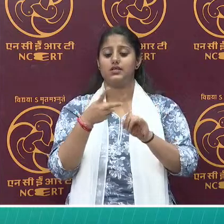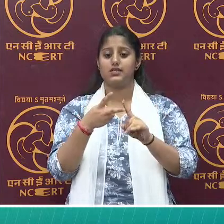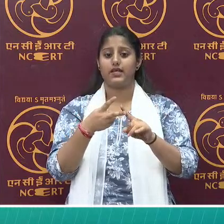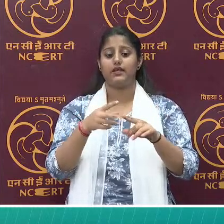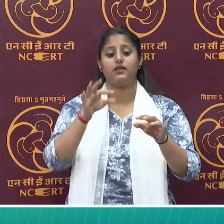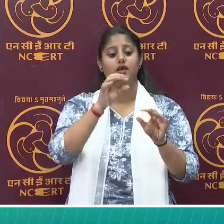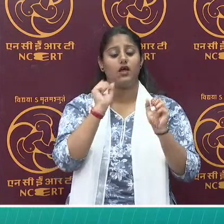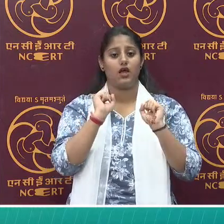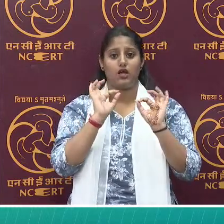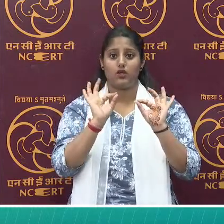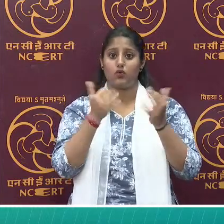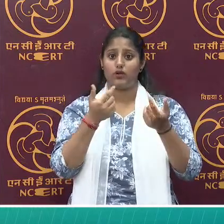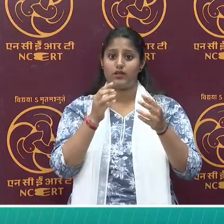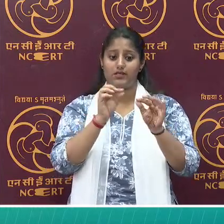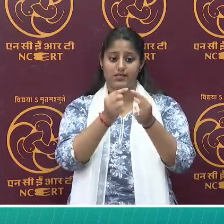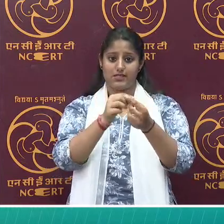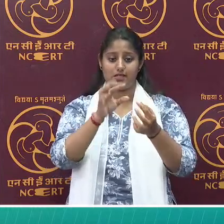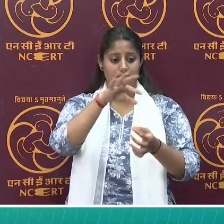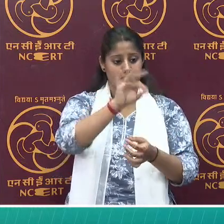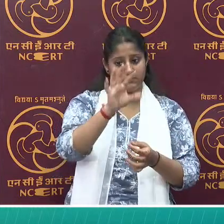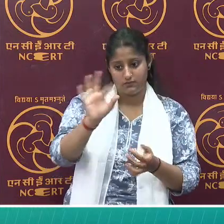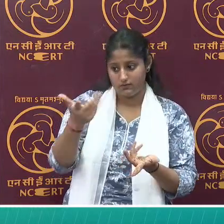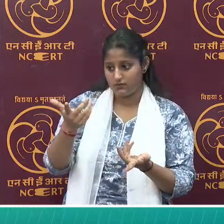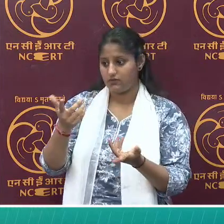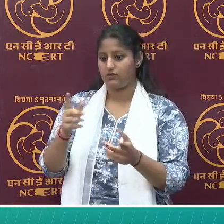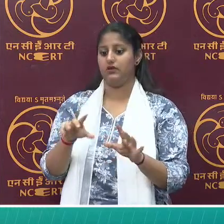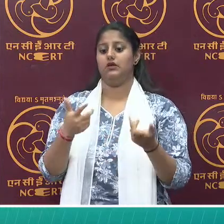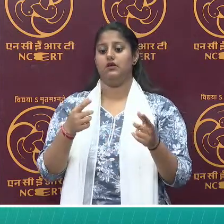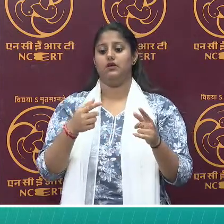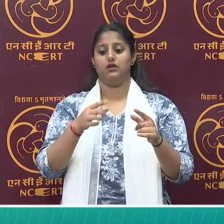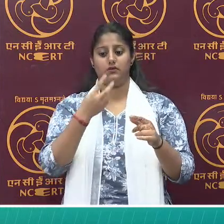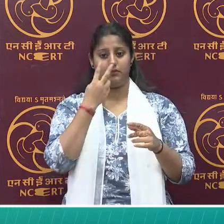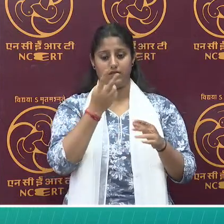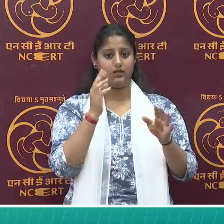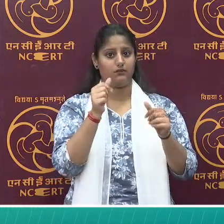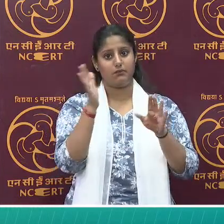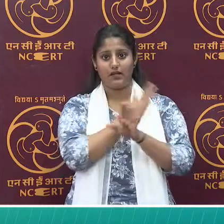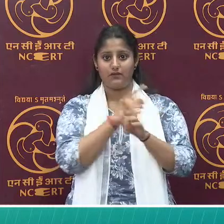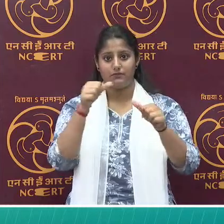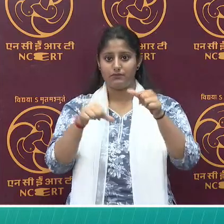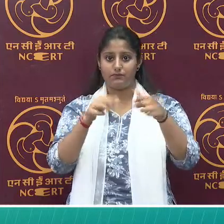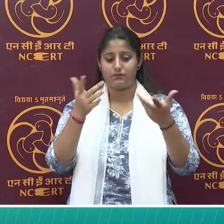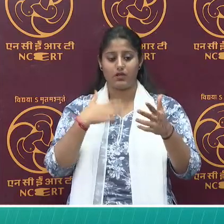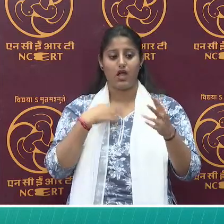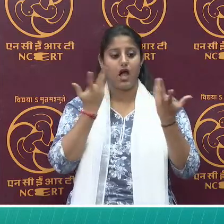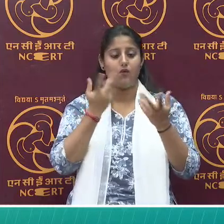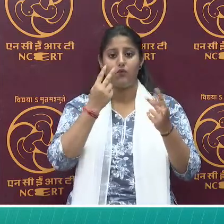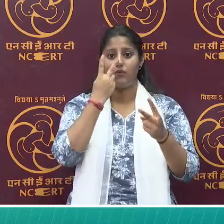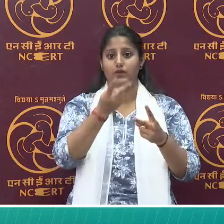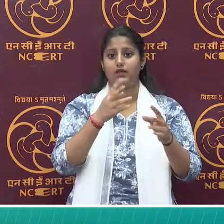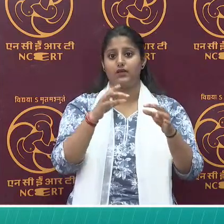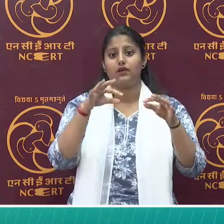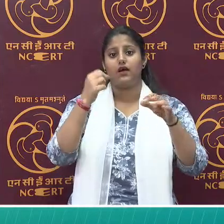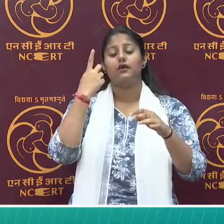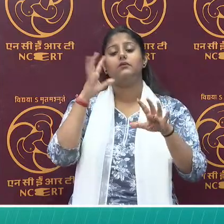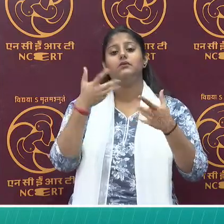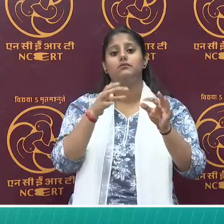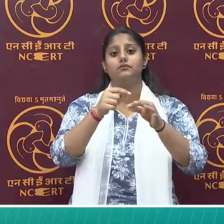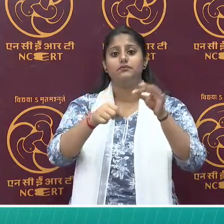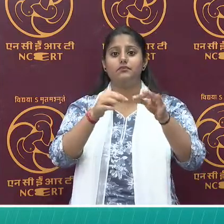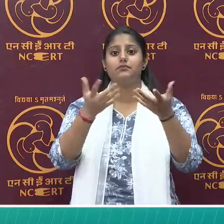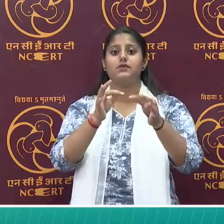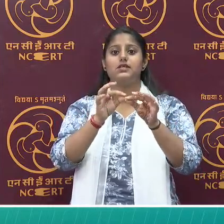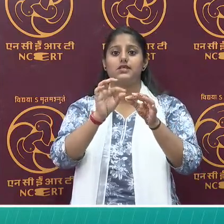healthy seeds. Okay, processes we have discussed, that how do we identify that which seed is healthy, and finally